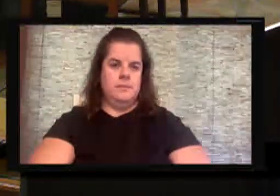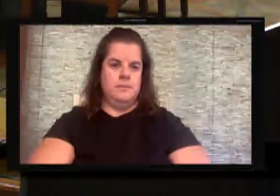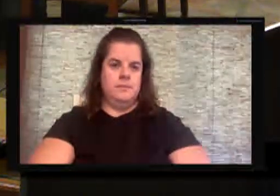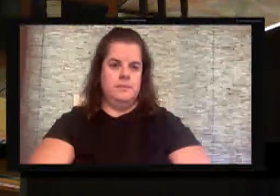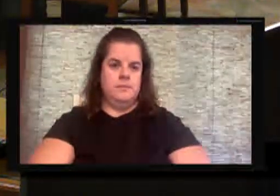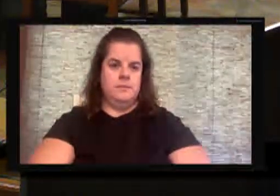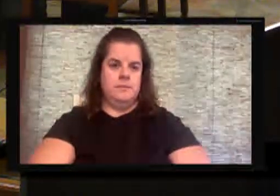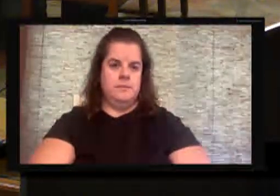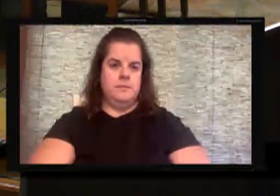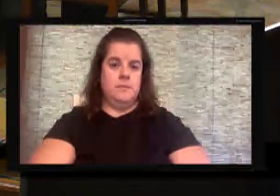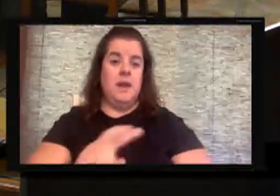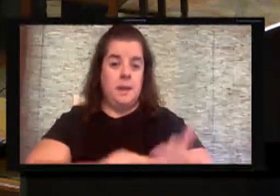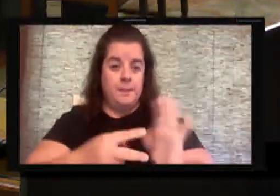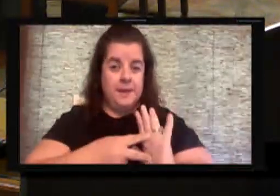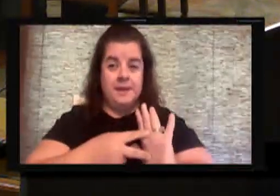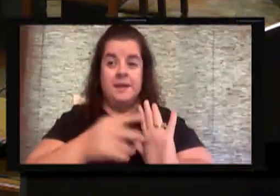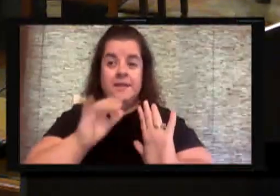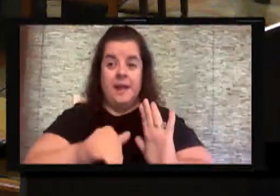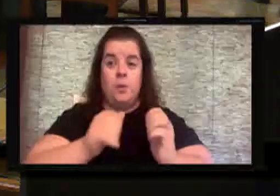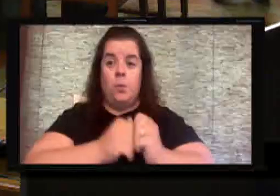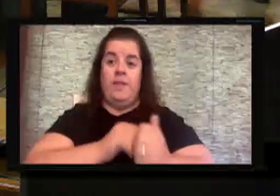Because I mean it with authority.